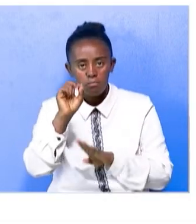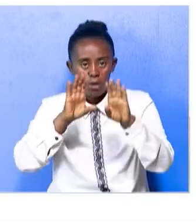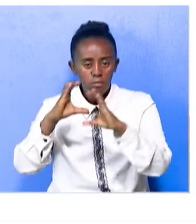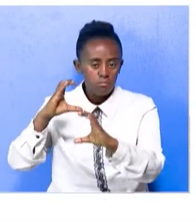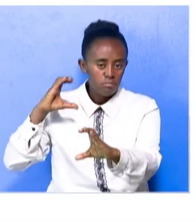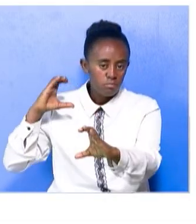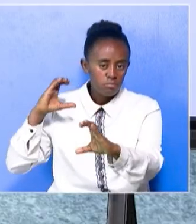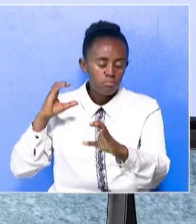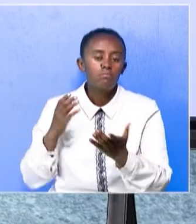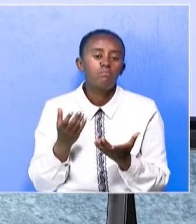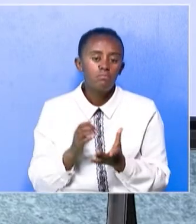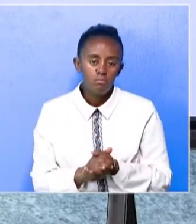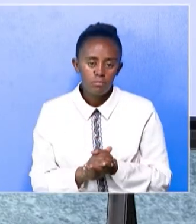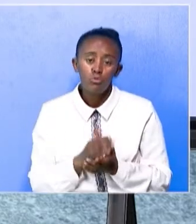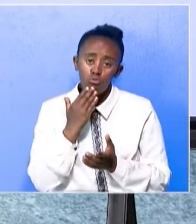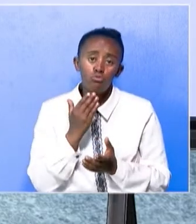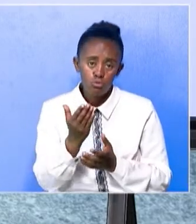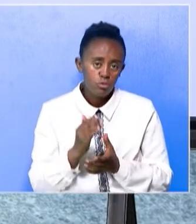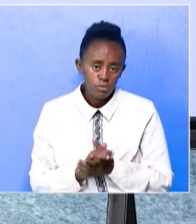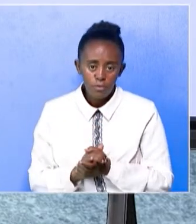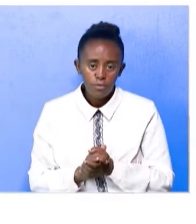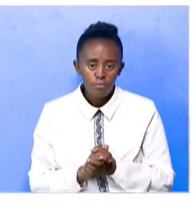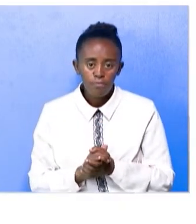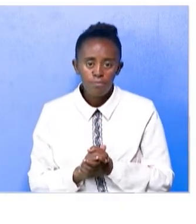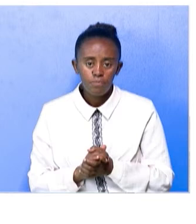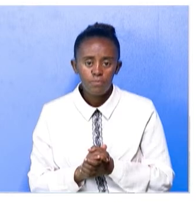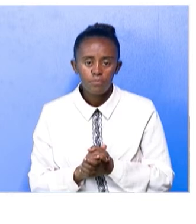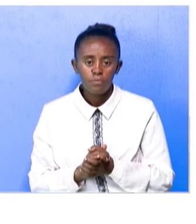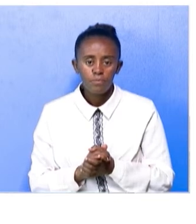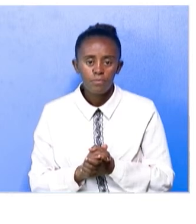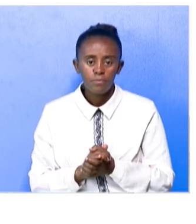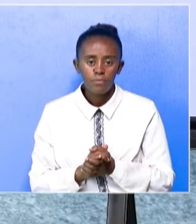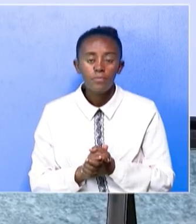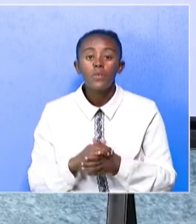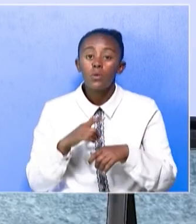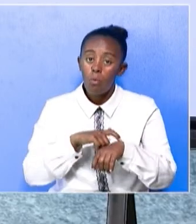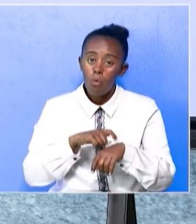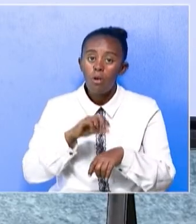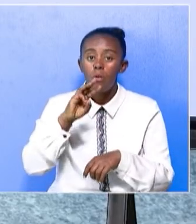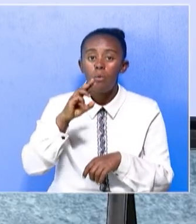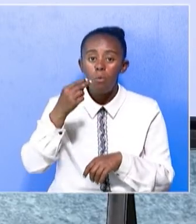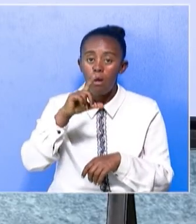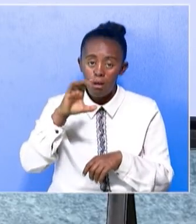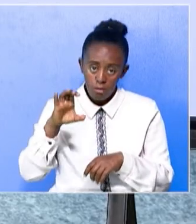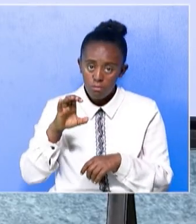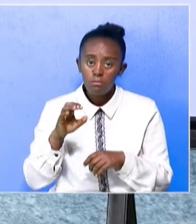Good. Yeah, you have to add one structure in both cases. While